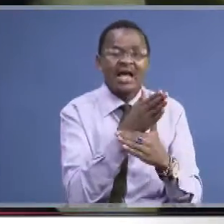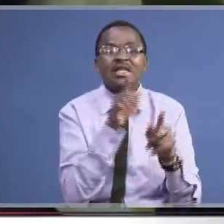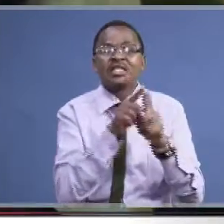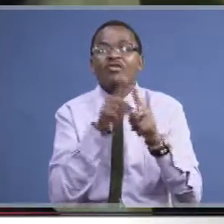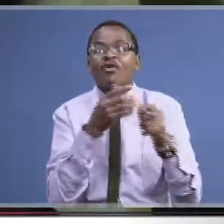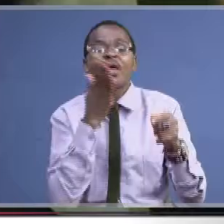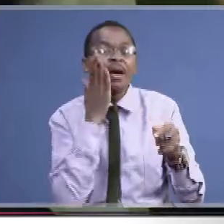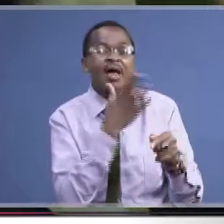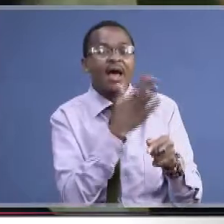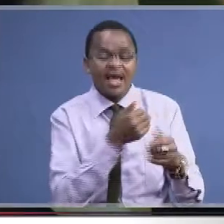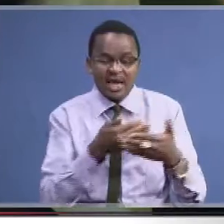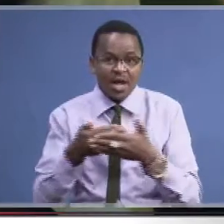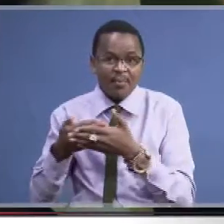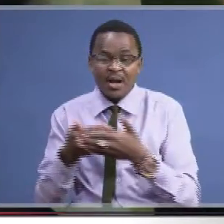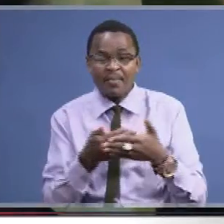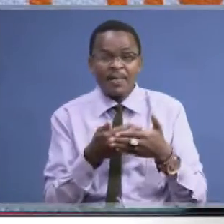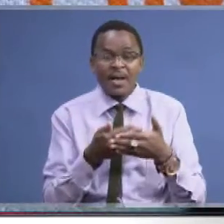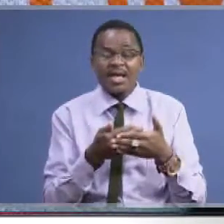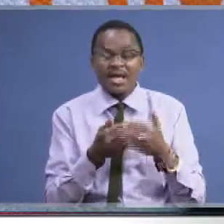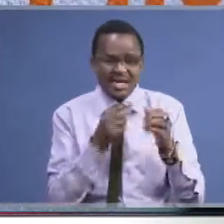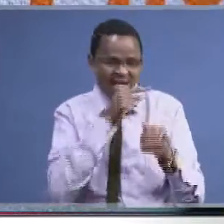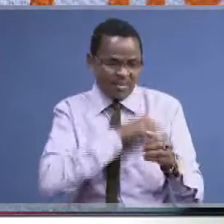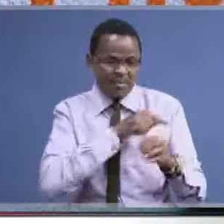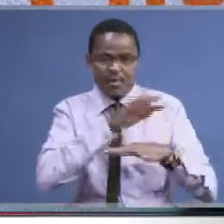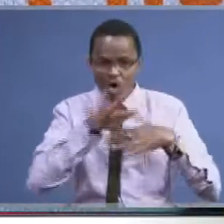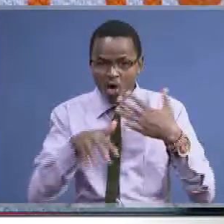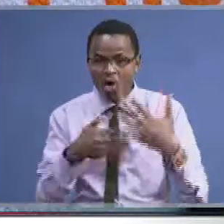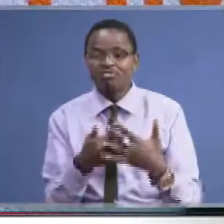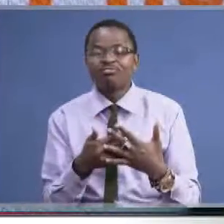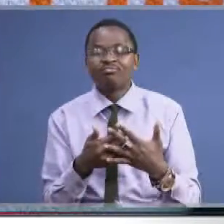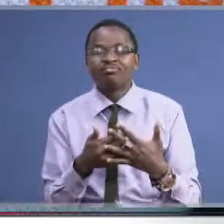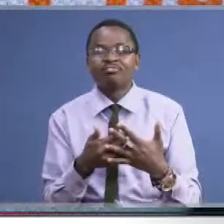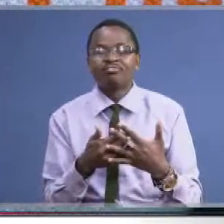the baby, and breastfeeding benefits everyone.